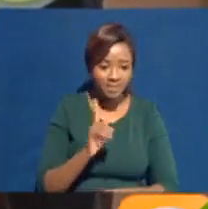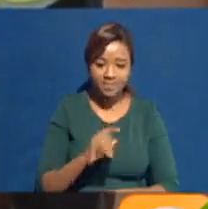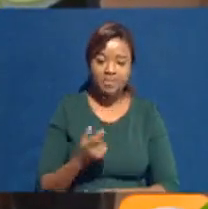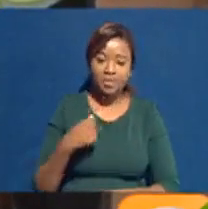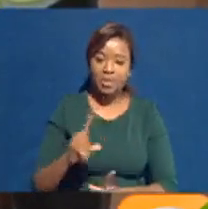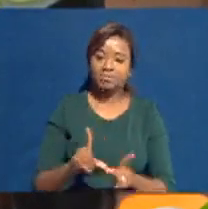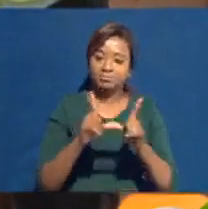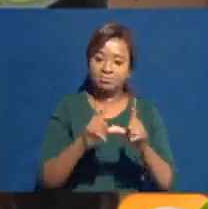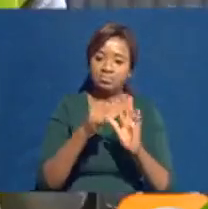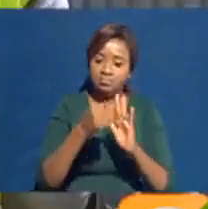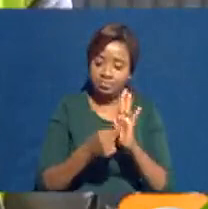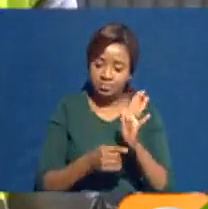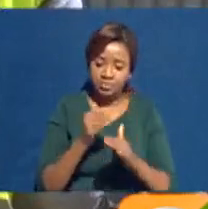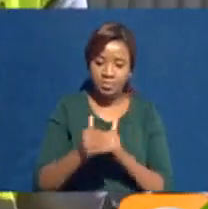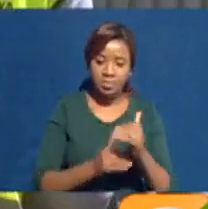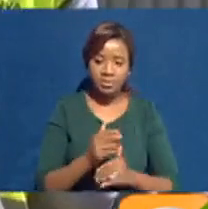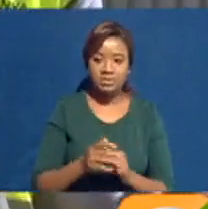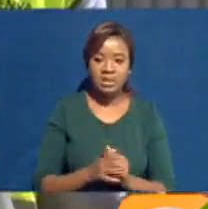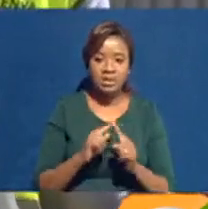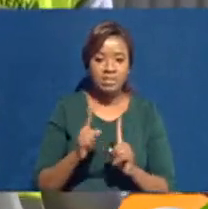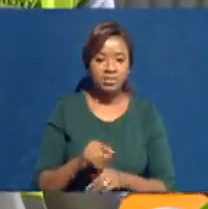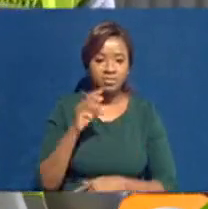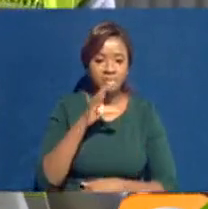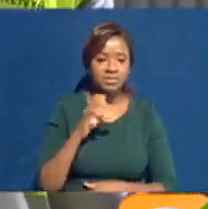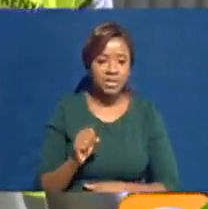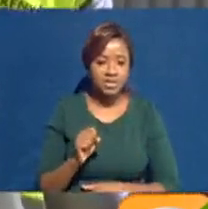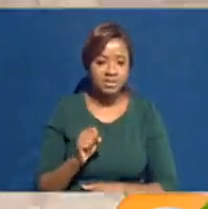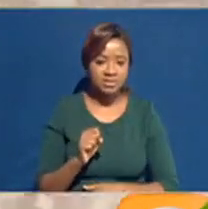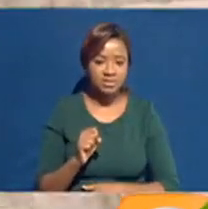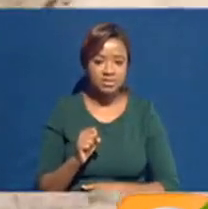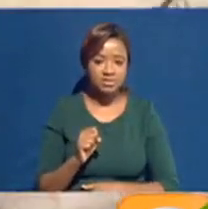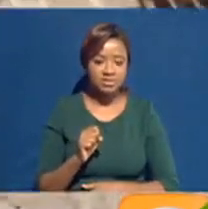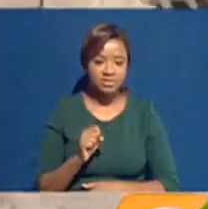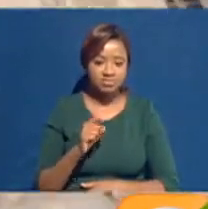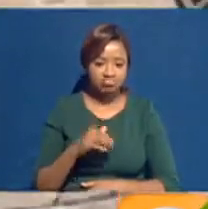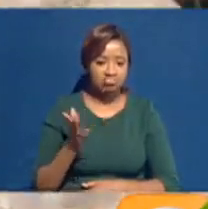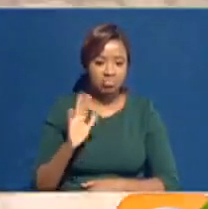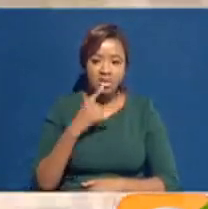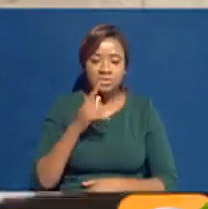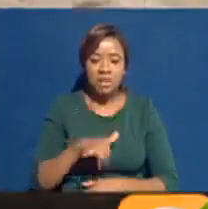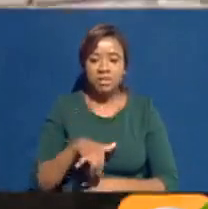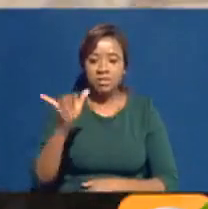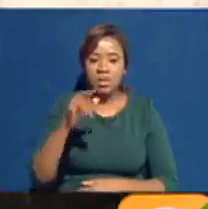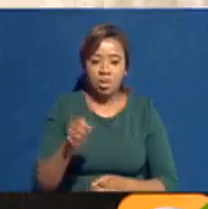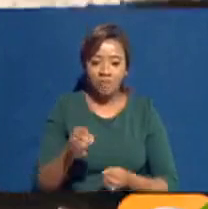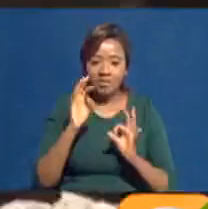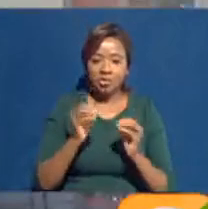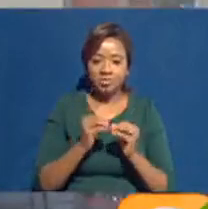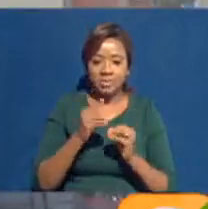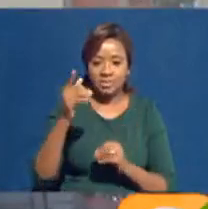committee comes a week after the cabinet secretary gave it a wide berth. CS Njeru said he was on an official assignment